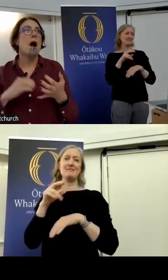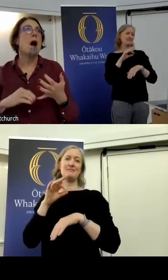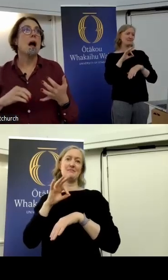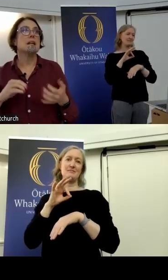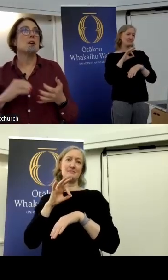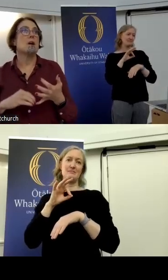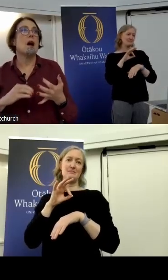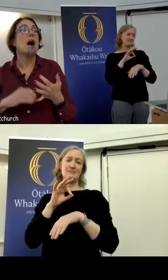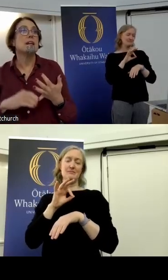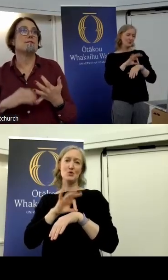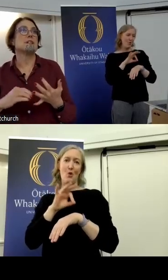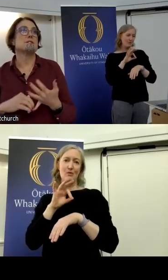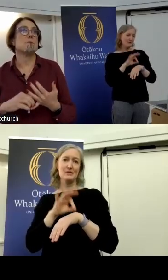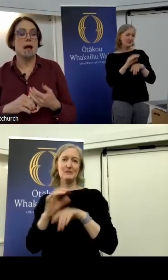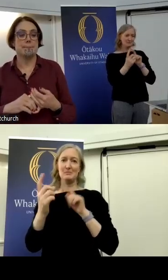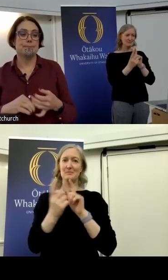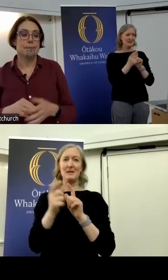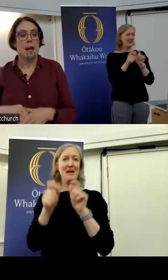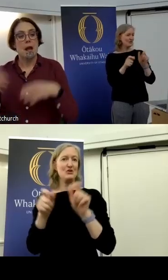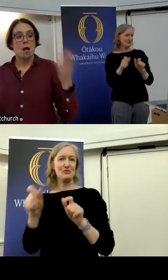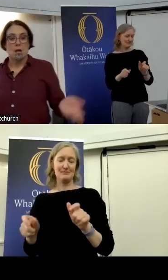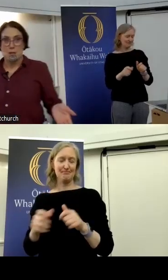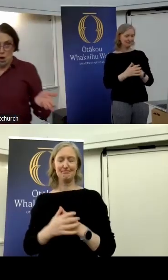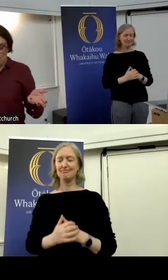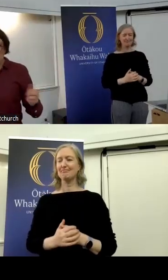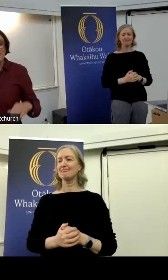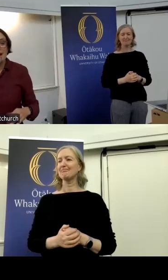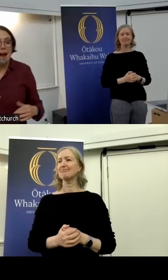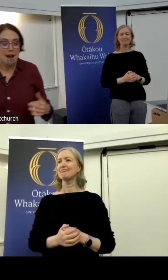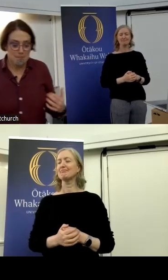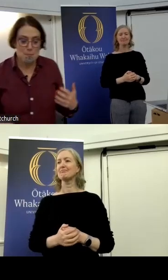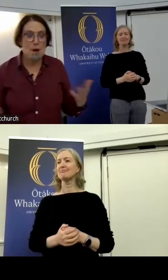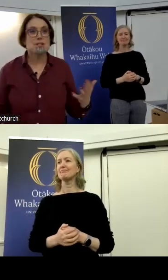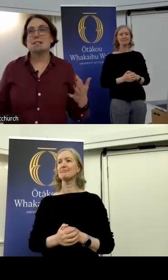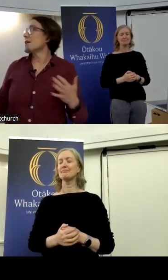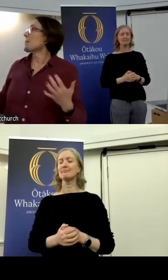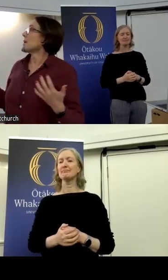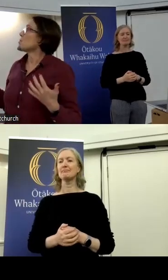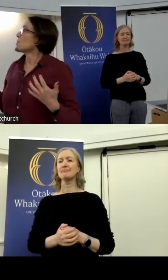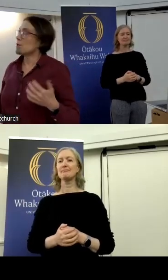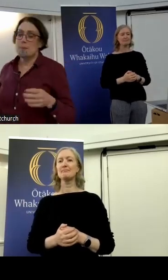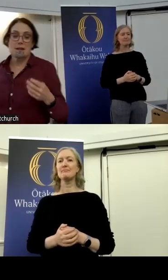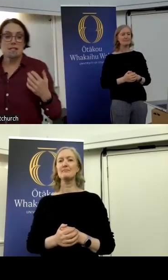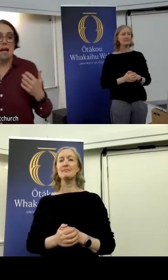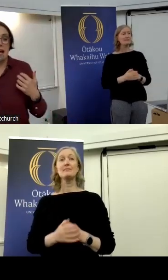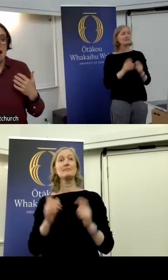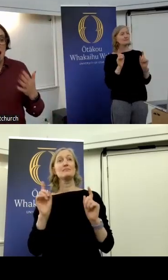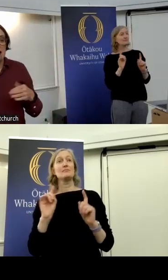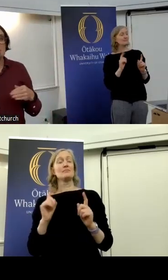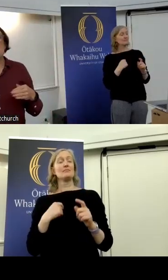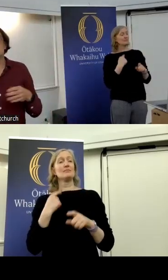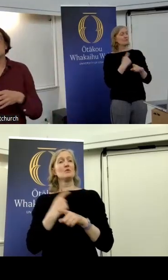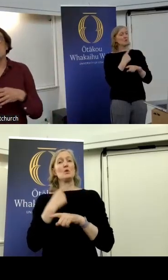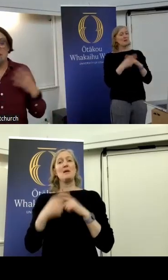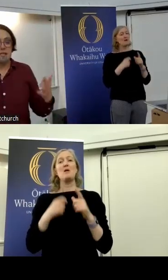of highly effective way. So the projects that I'm going to talk to you about today